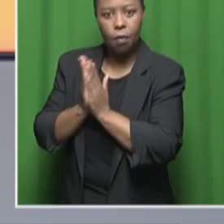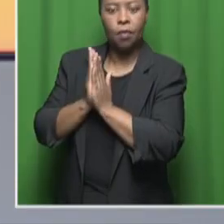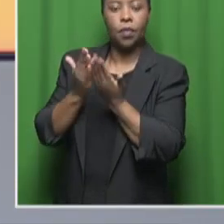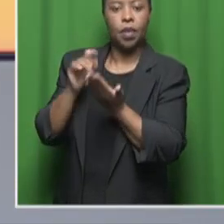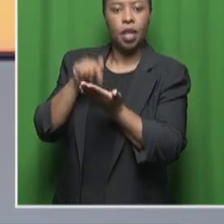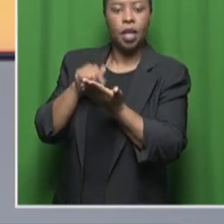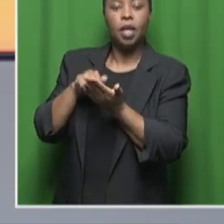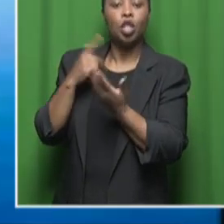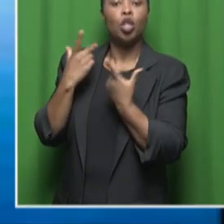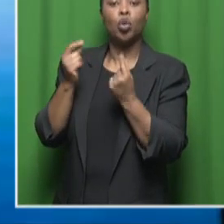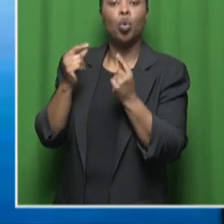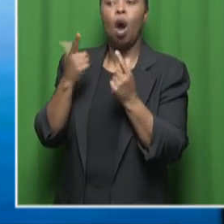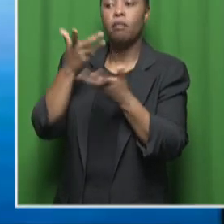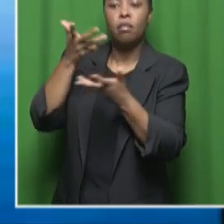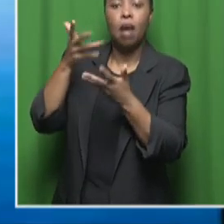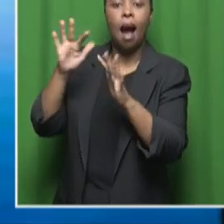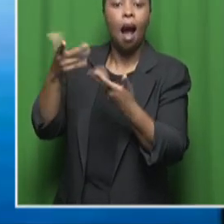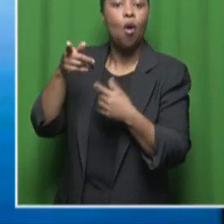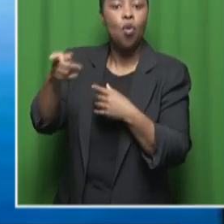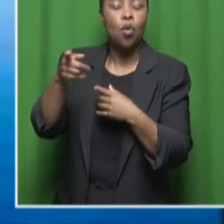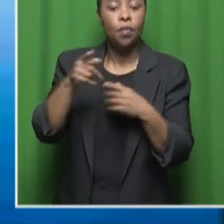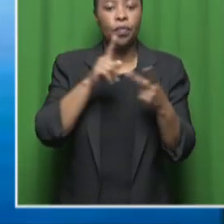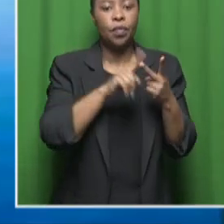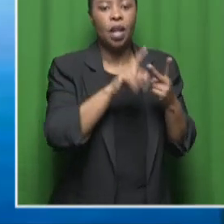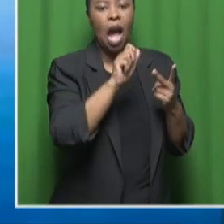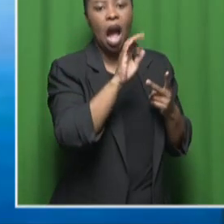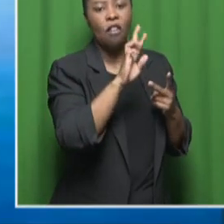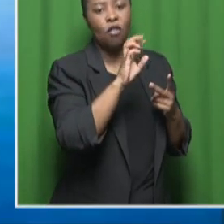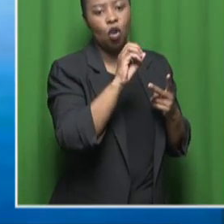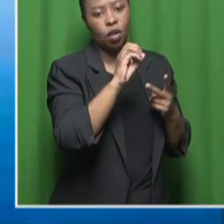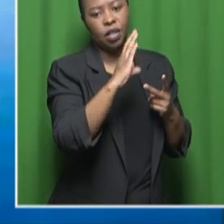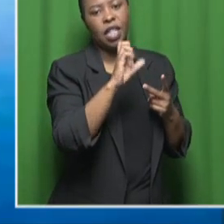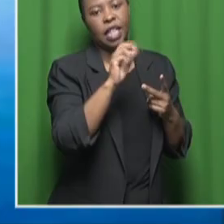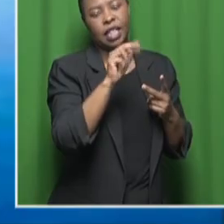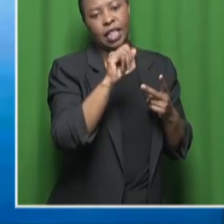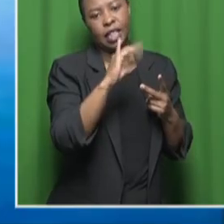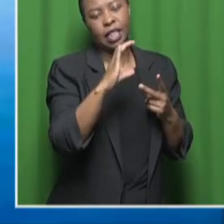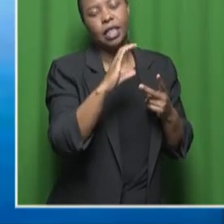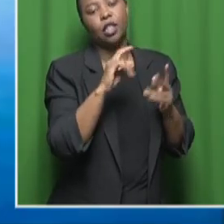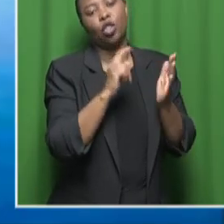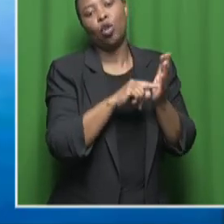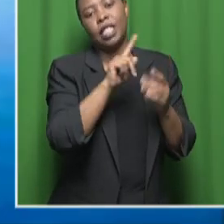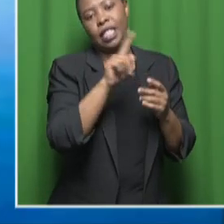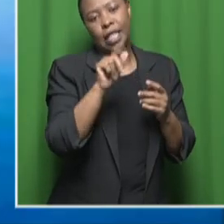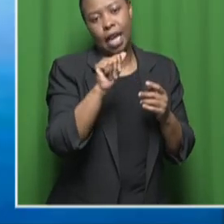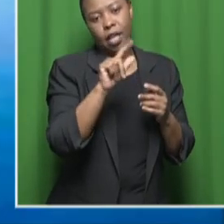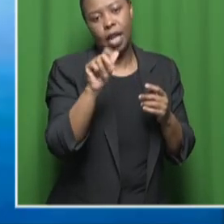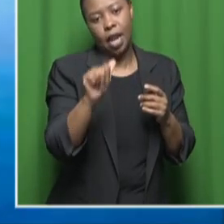they go about doing that? Yeah, so they can go to afrocentricmedia.co.za, they can buy the book there, they can go